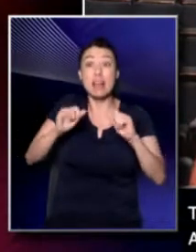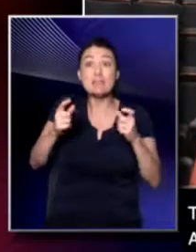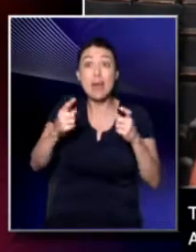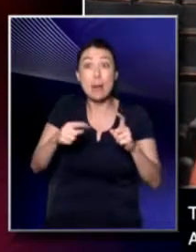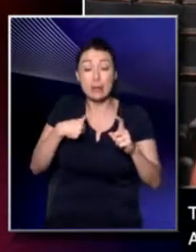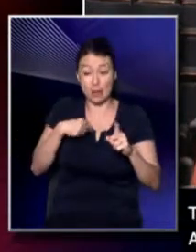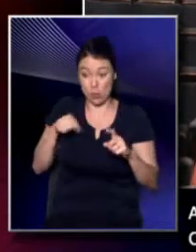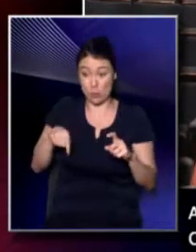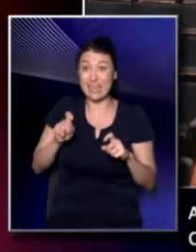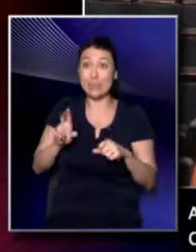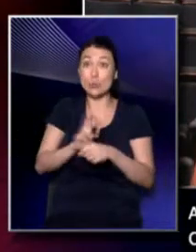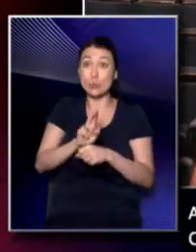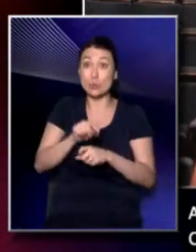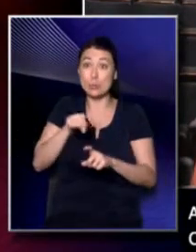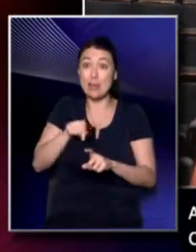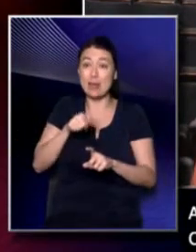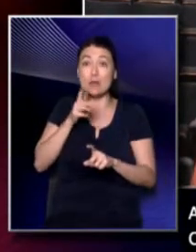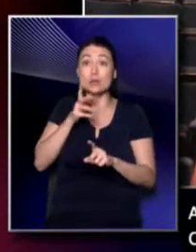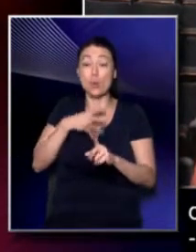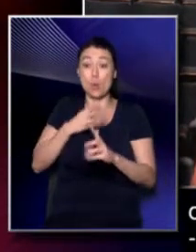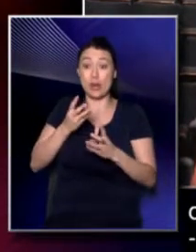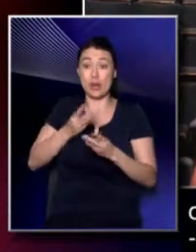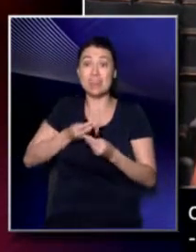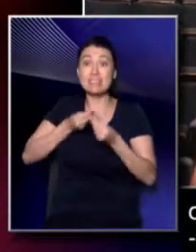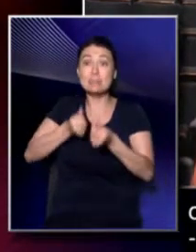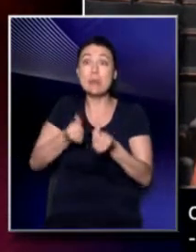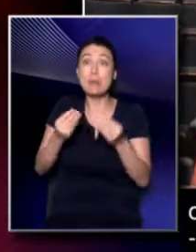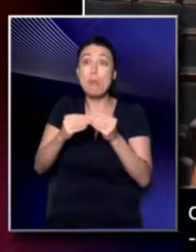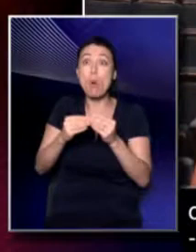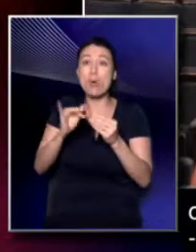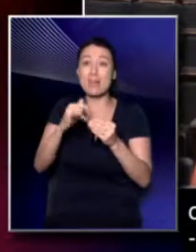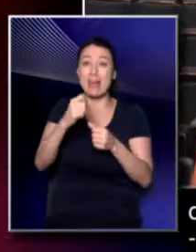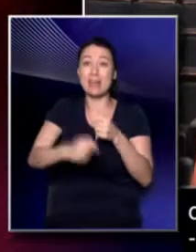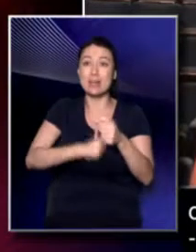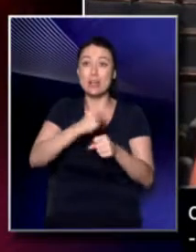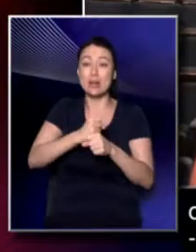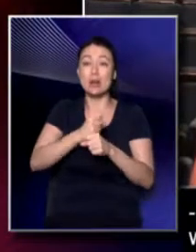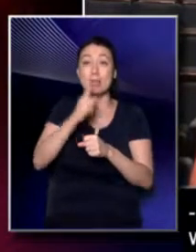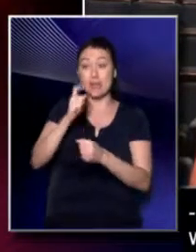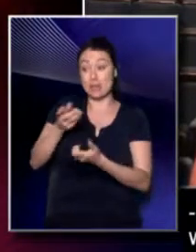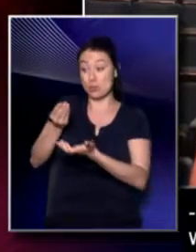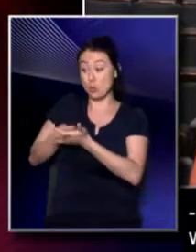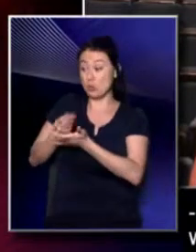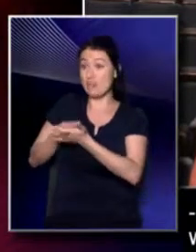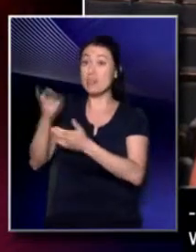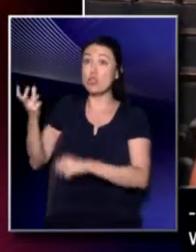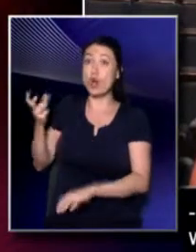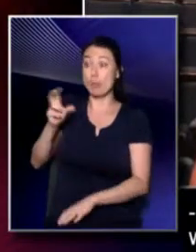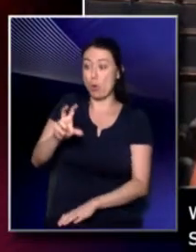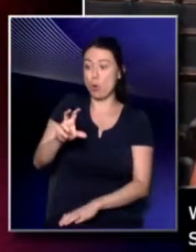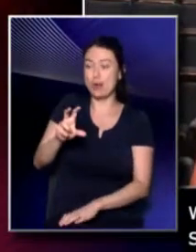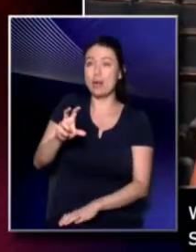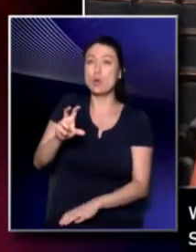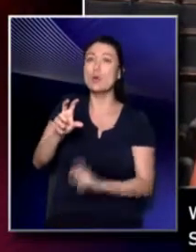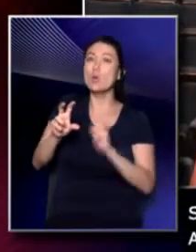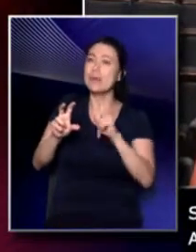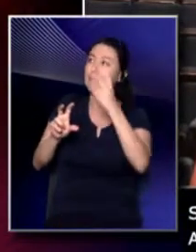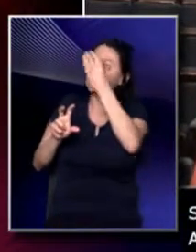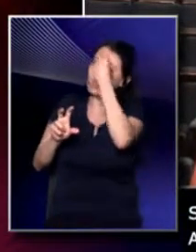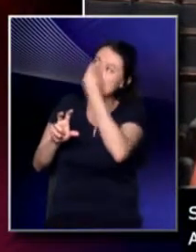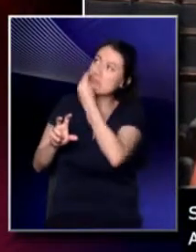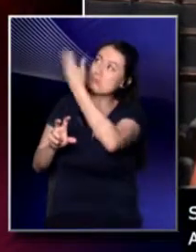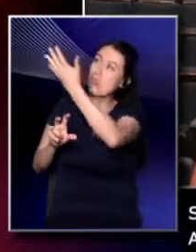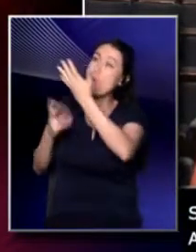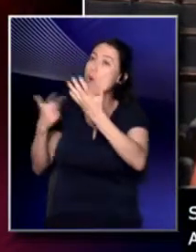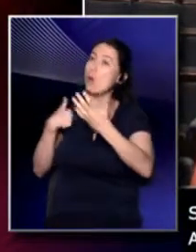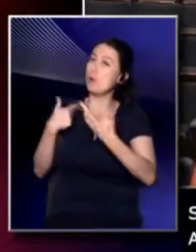use that, and so we're going to spend more in a particular year, since these funds are appropriated, we need to just inform them of the